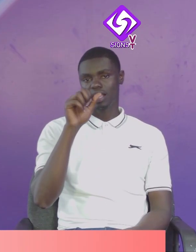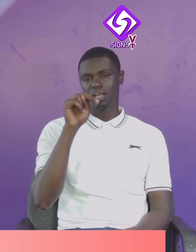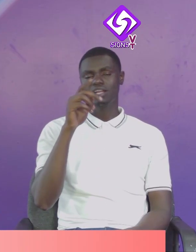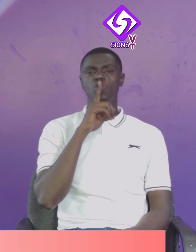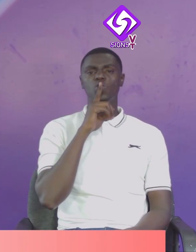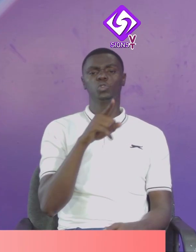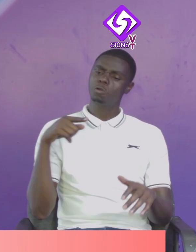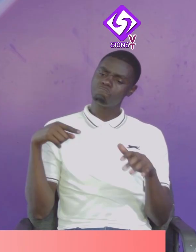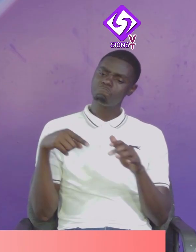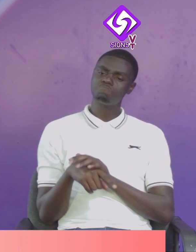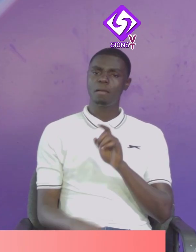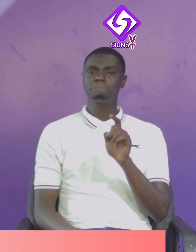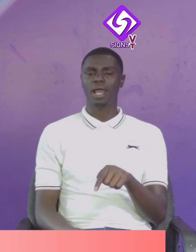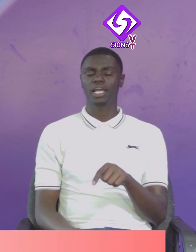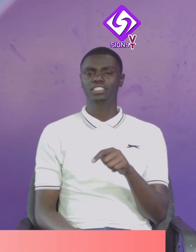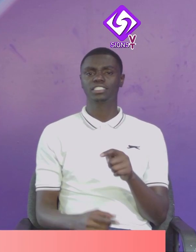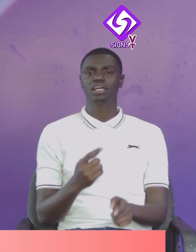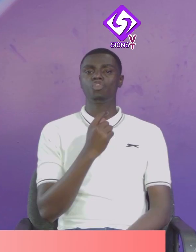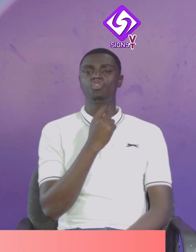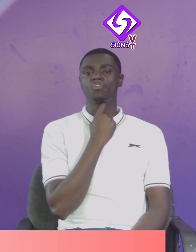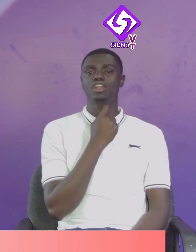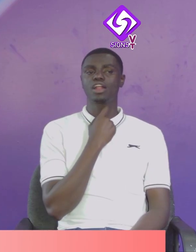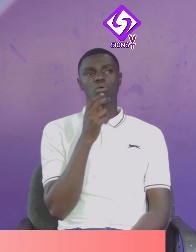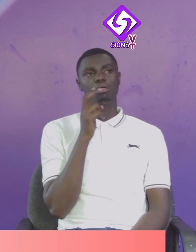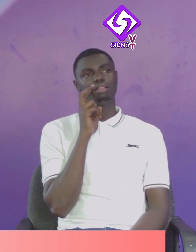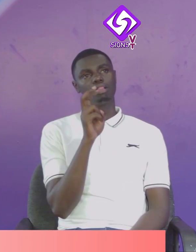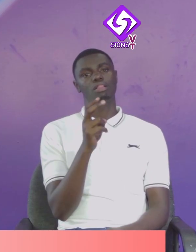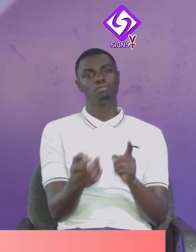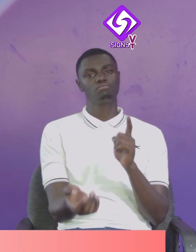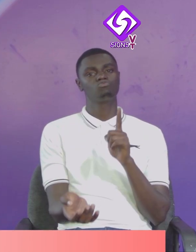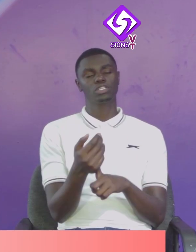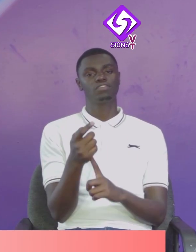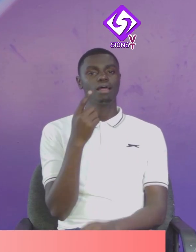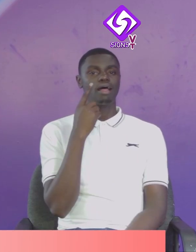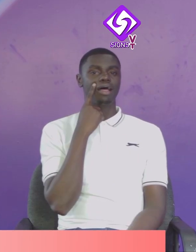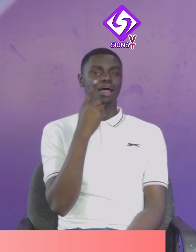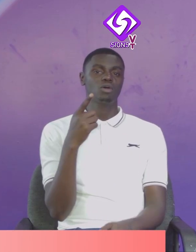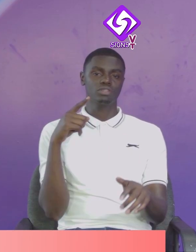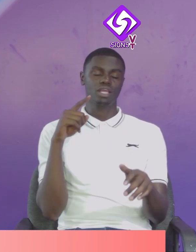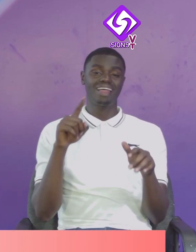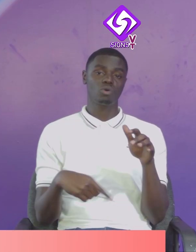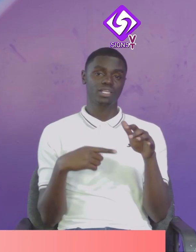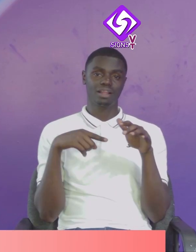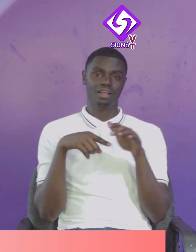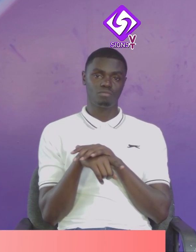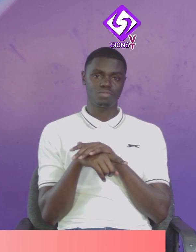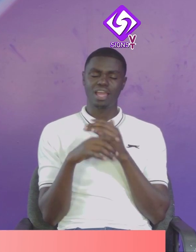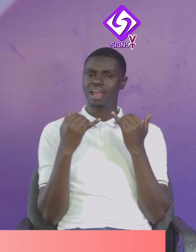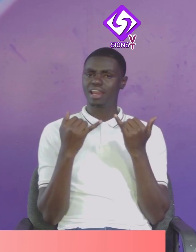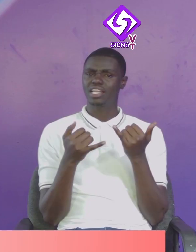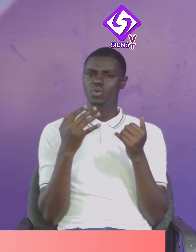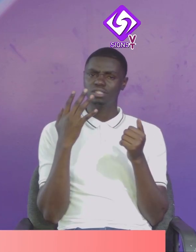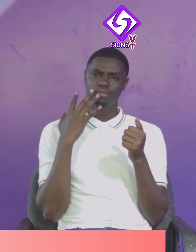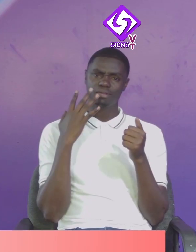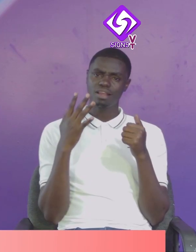to score in this game. You know that yes. Ronaldo is looking to reach 1,000 career goals. Right. And currently is around